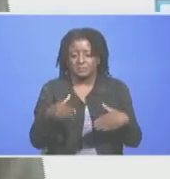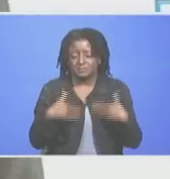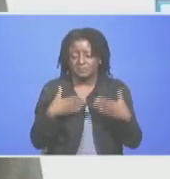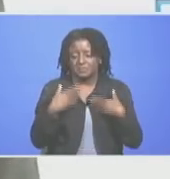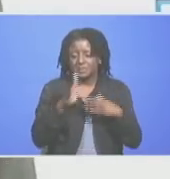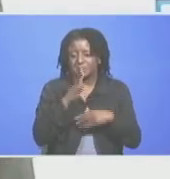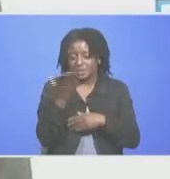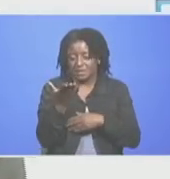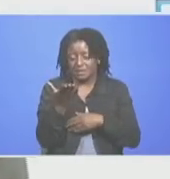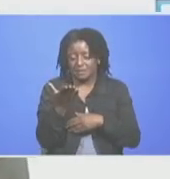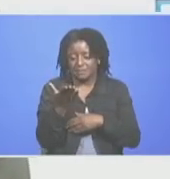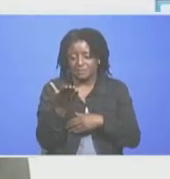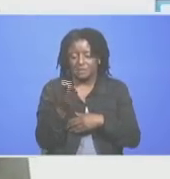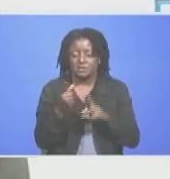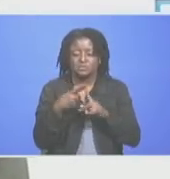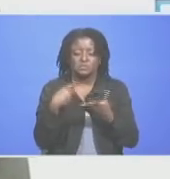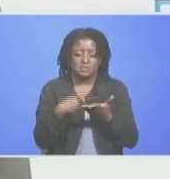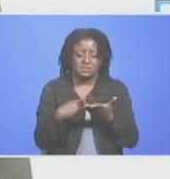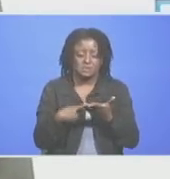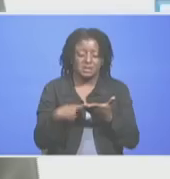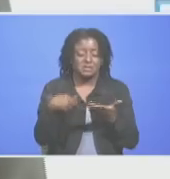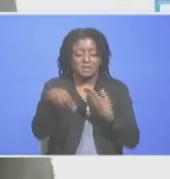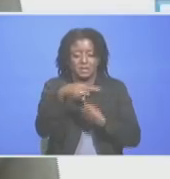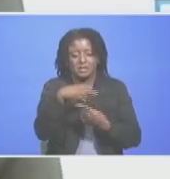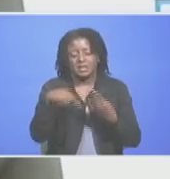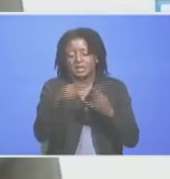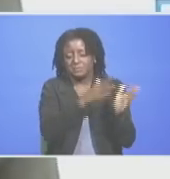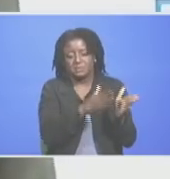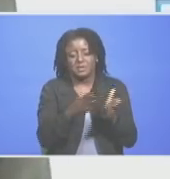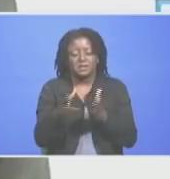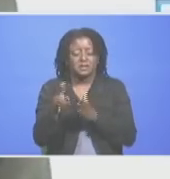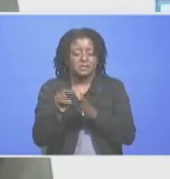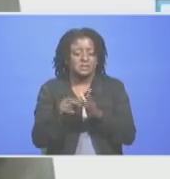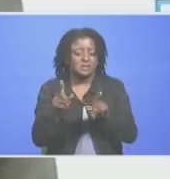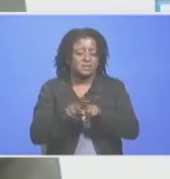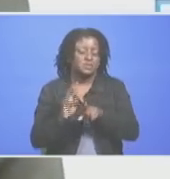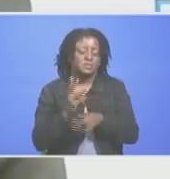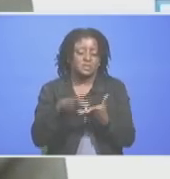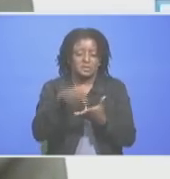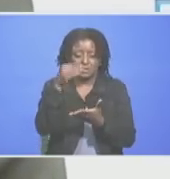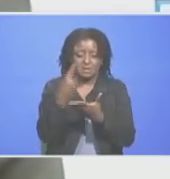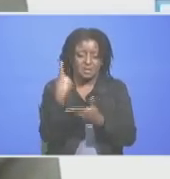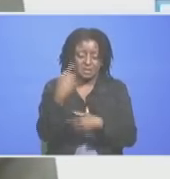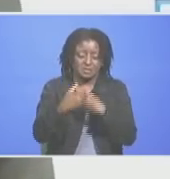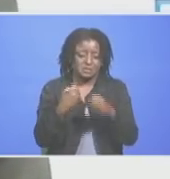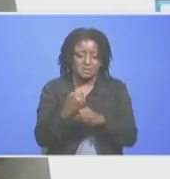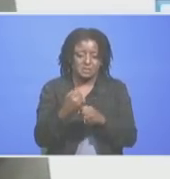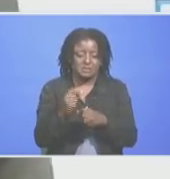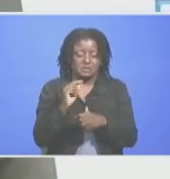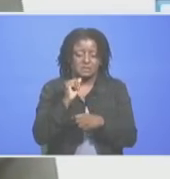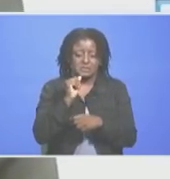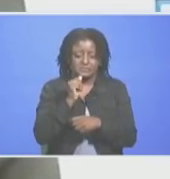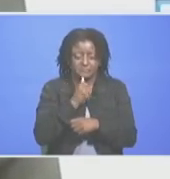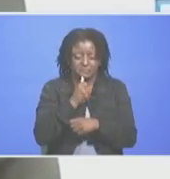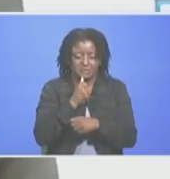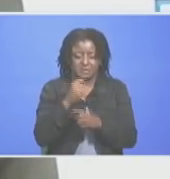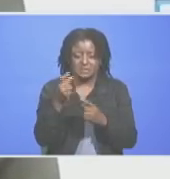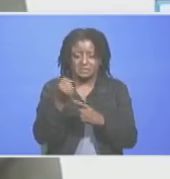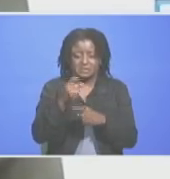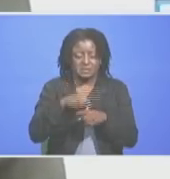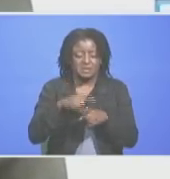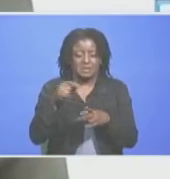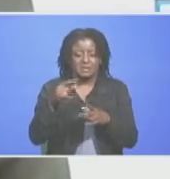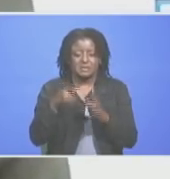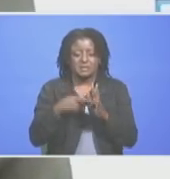we're in hurricane season to discuss hurricane preparedness. As we learned last year, because it was such a severe season, this is